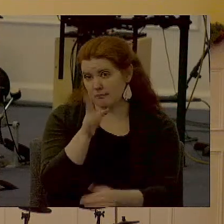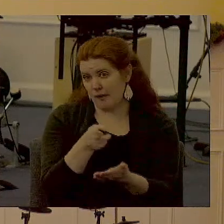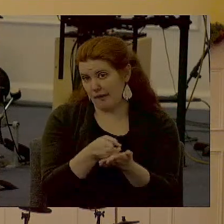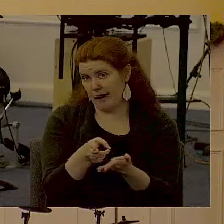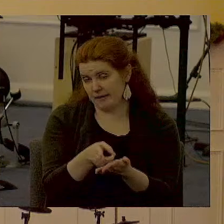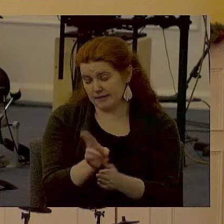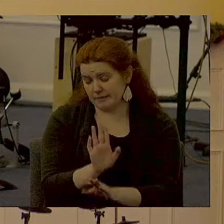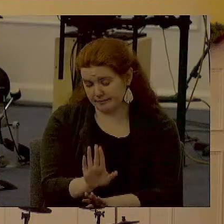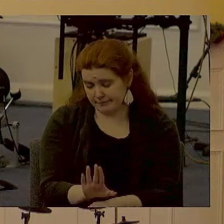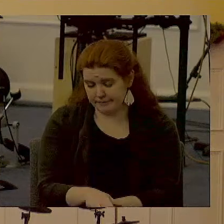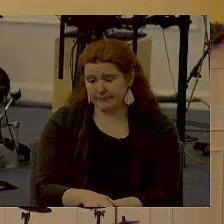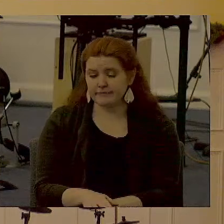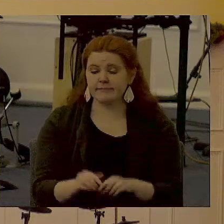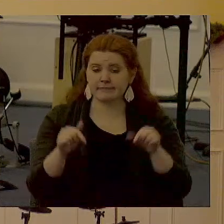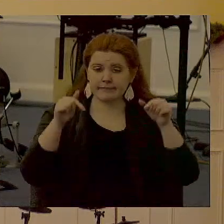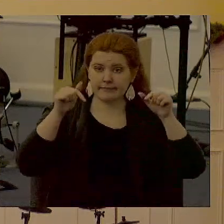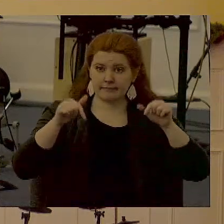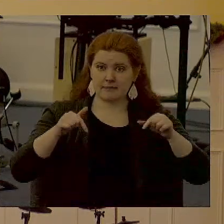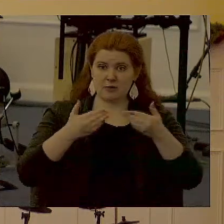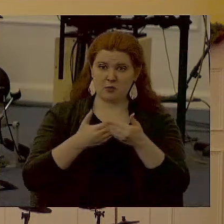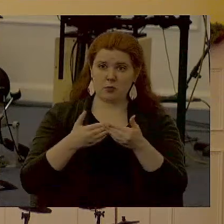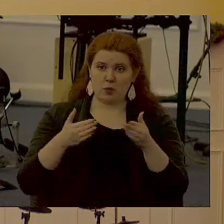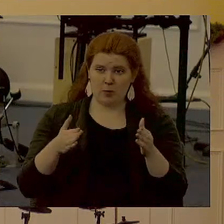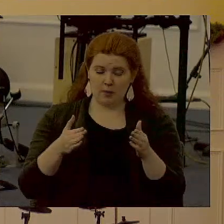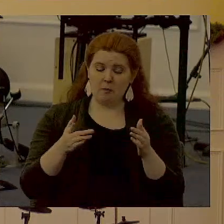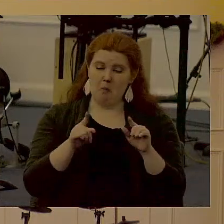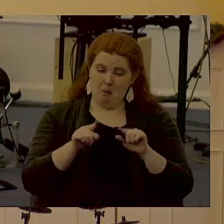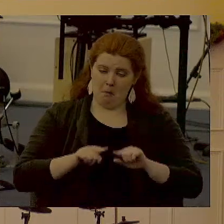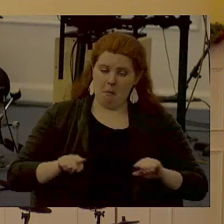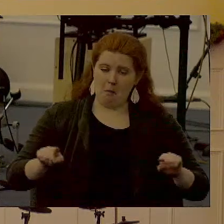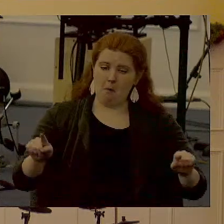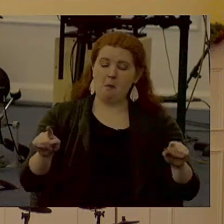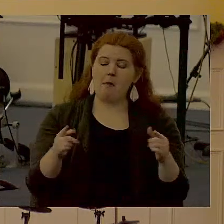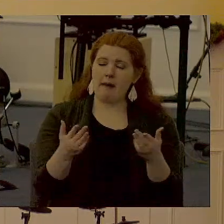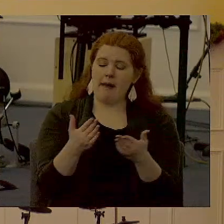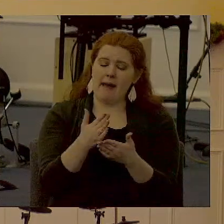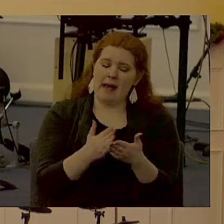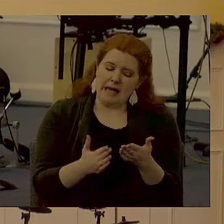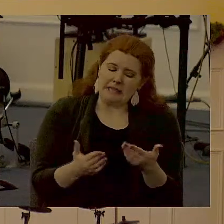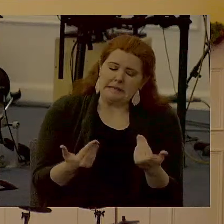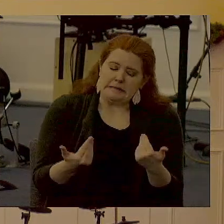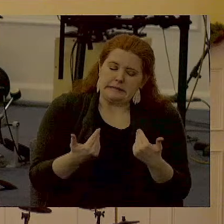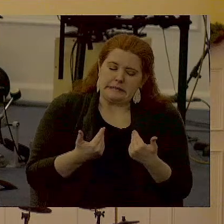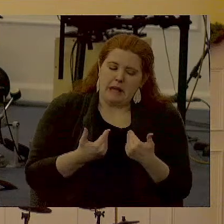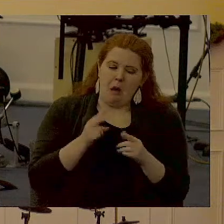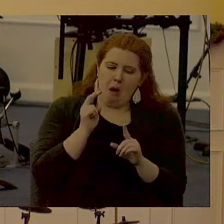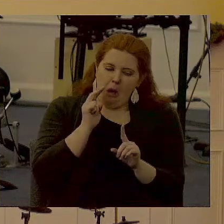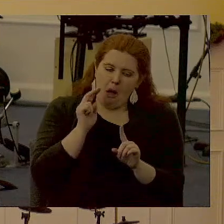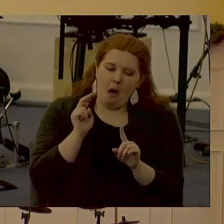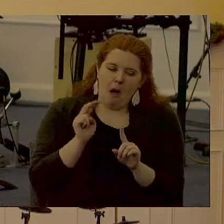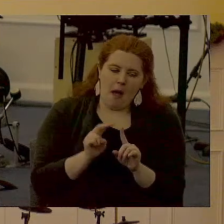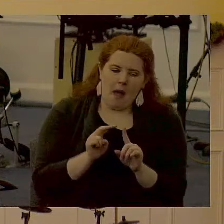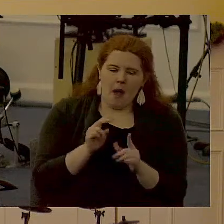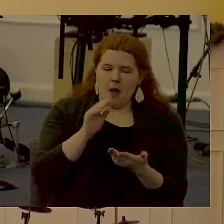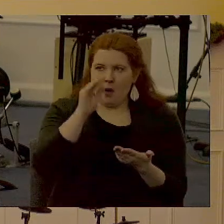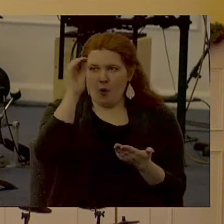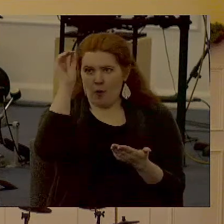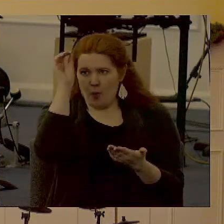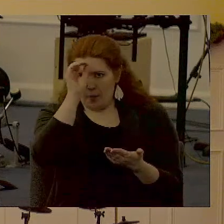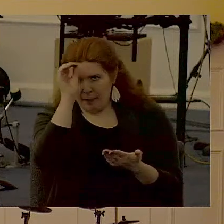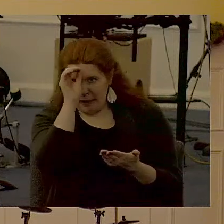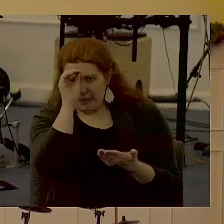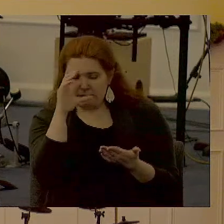Every single person in this room has some perspective and opinion